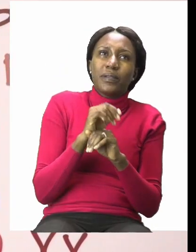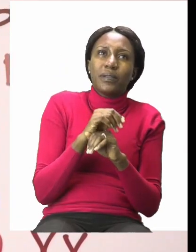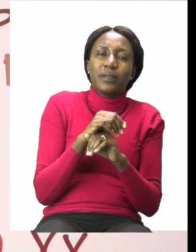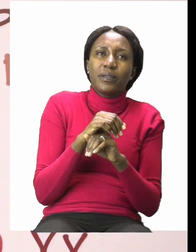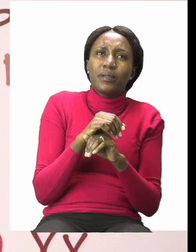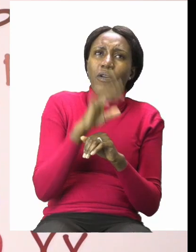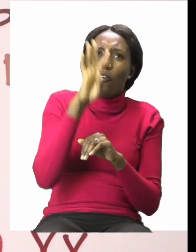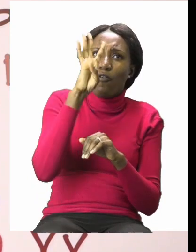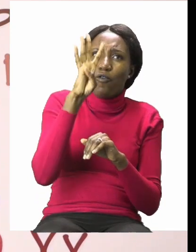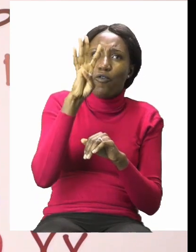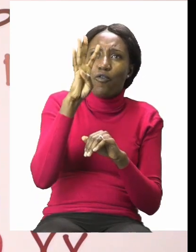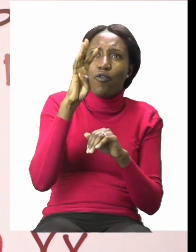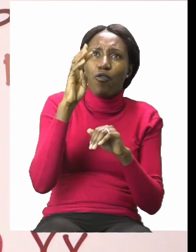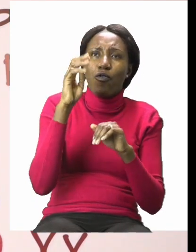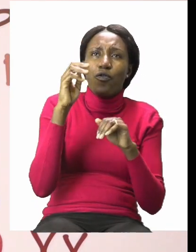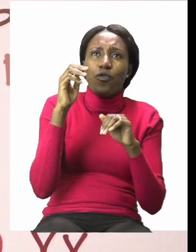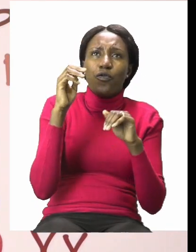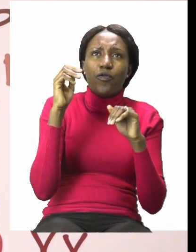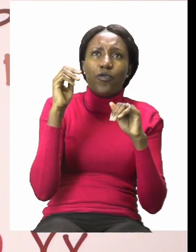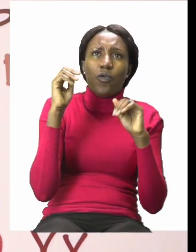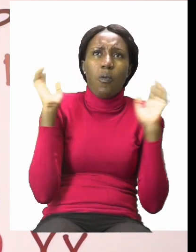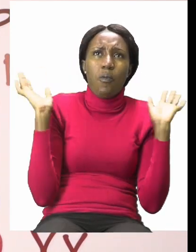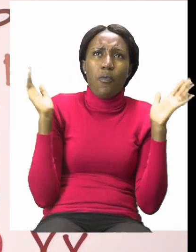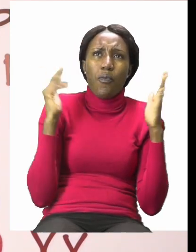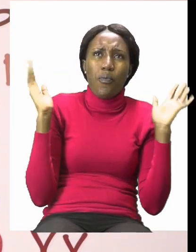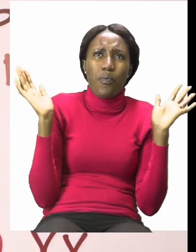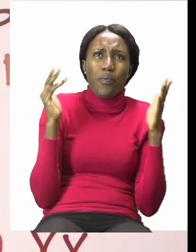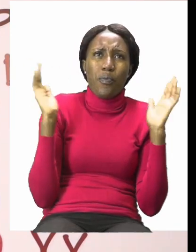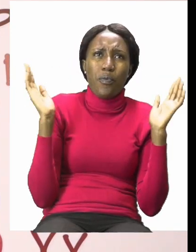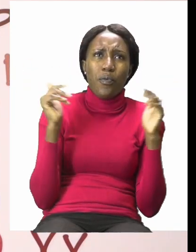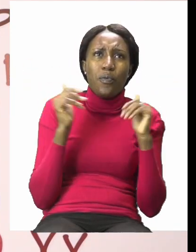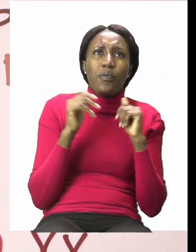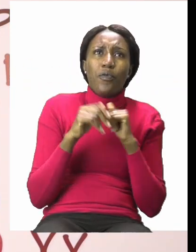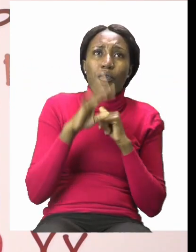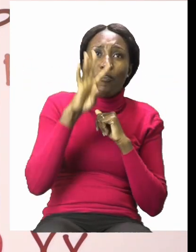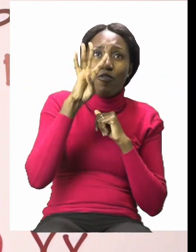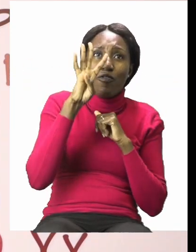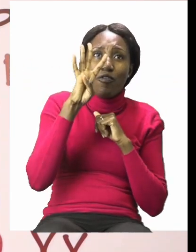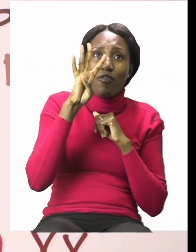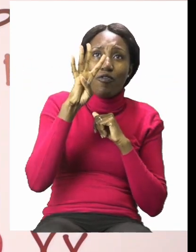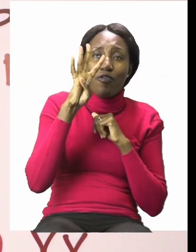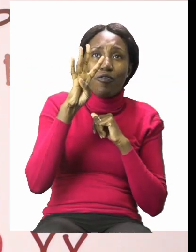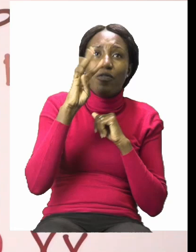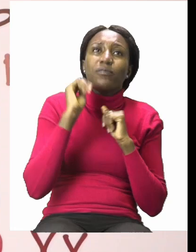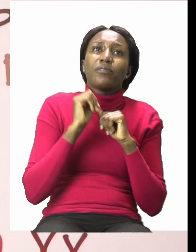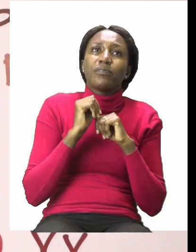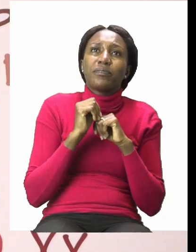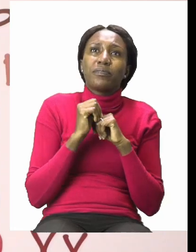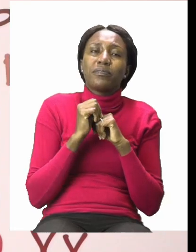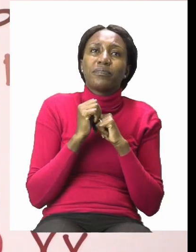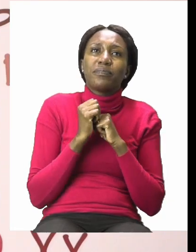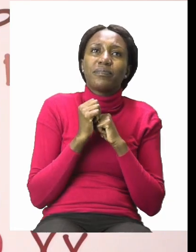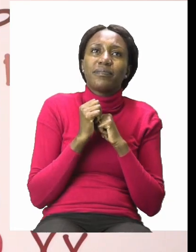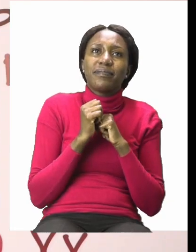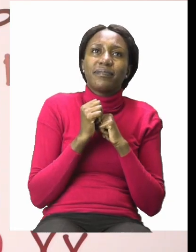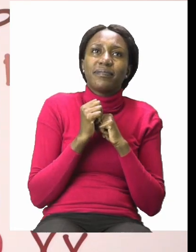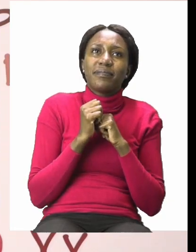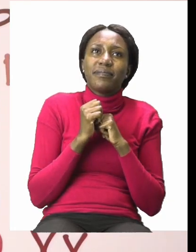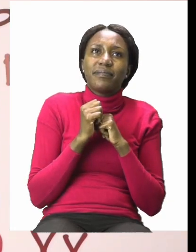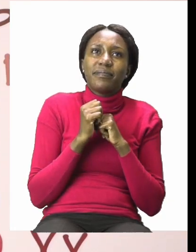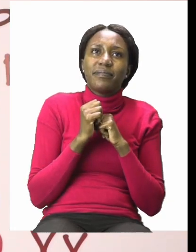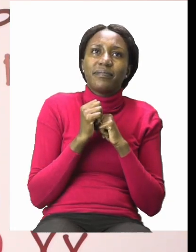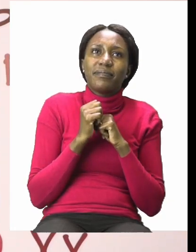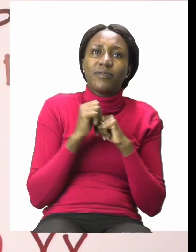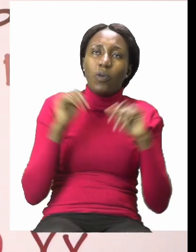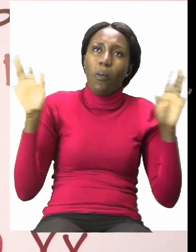4 wings. 1, 2, 3, 4. So it's